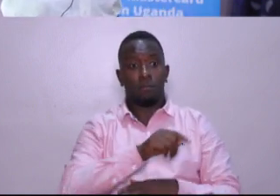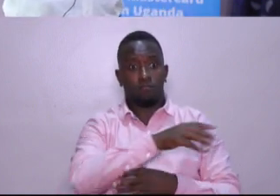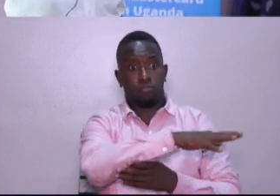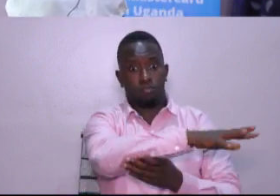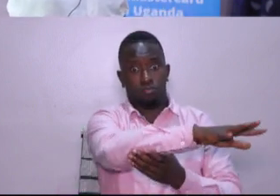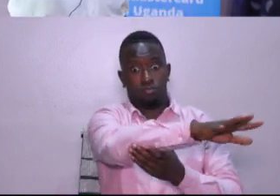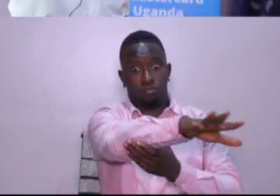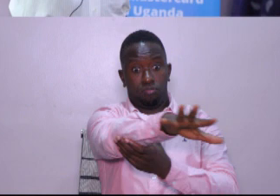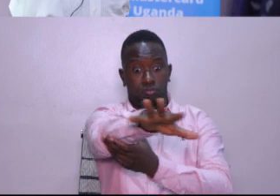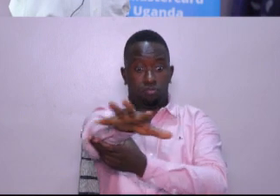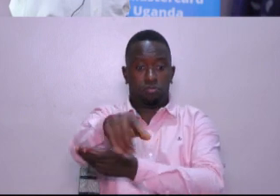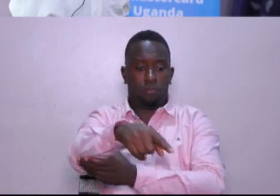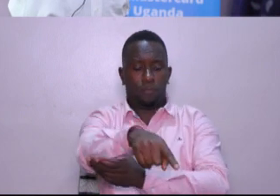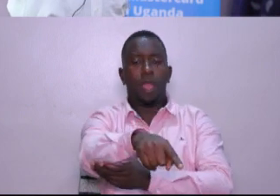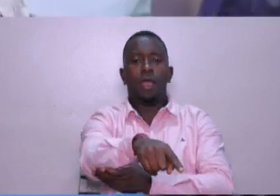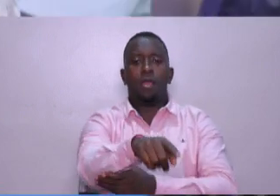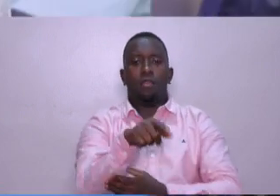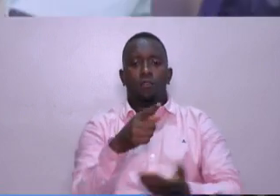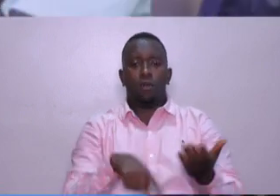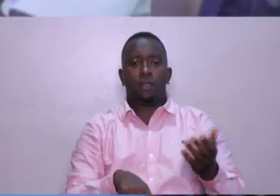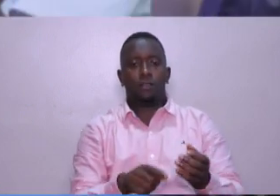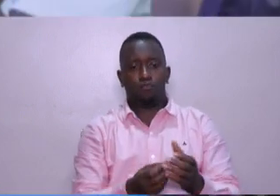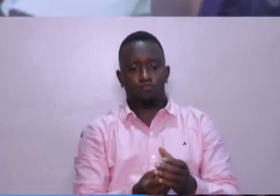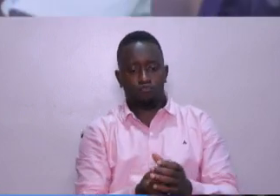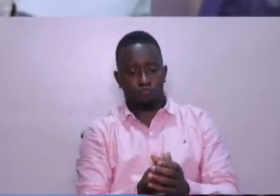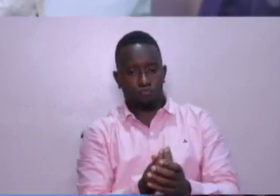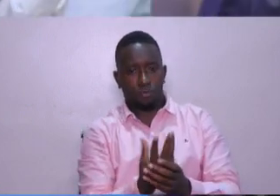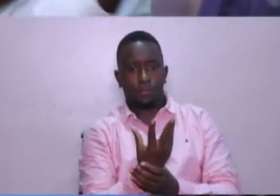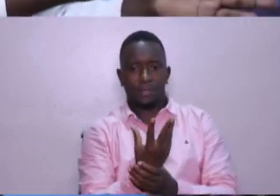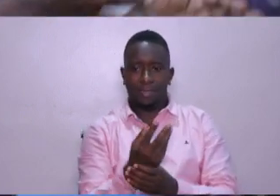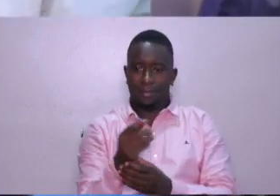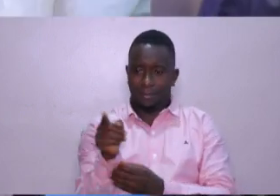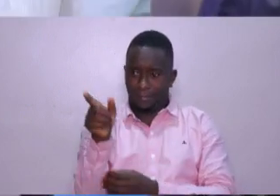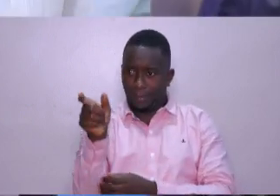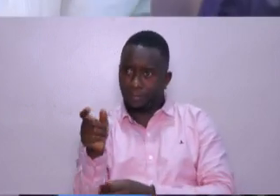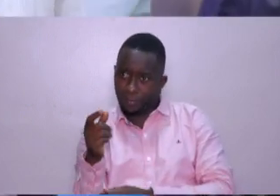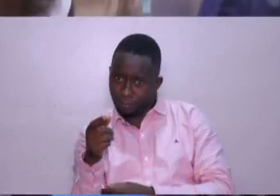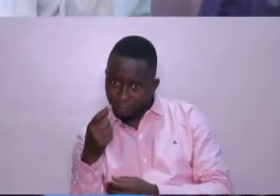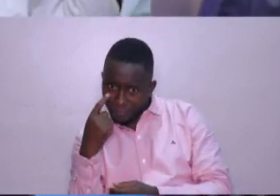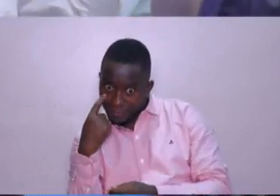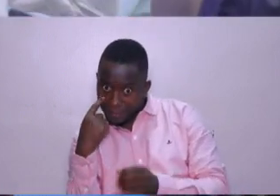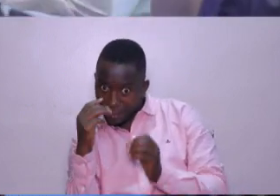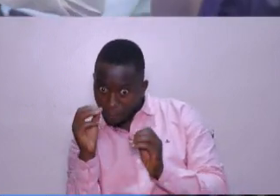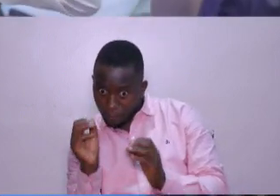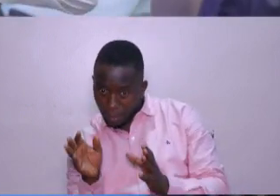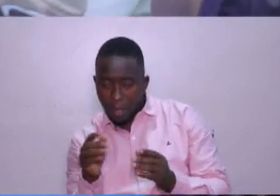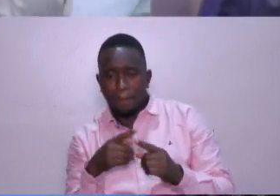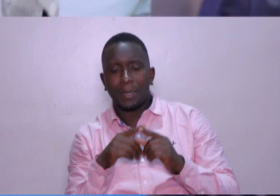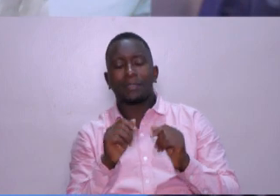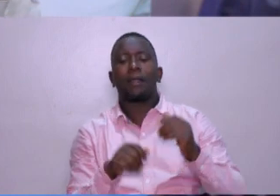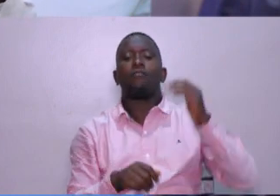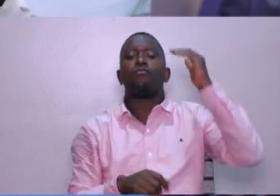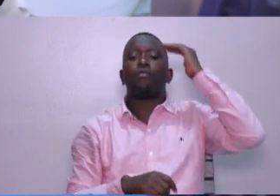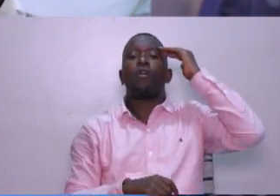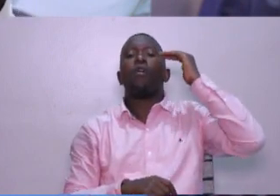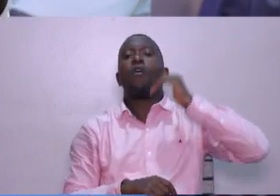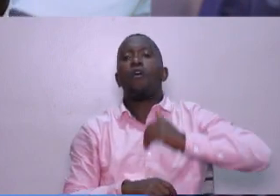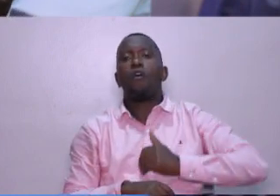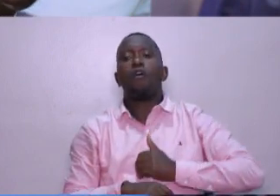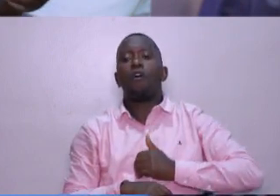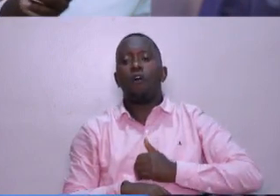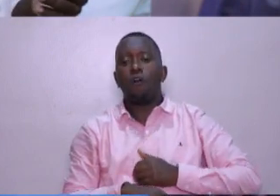seeing the image, but once I tell you that when irrigating crops, you have the mind that someone